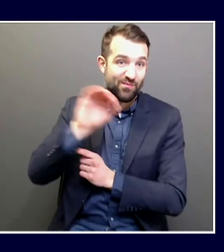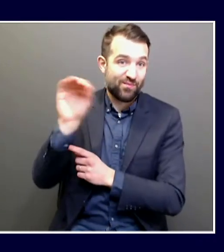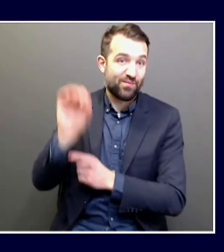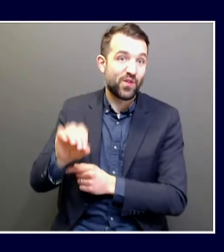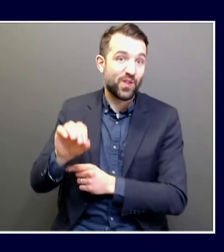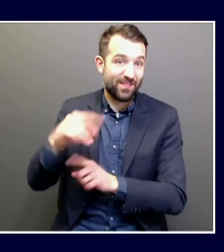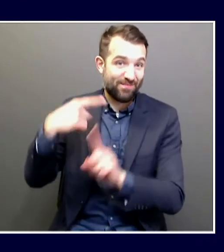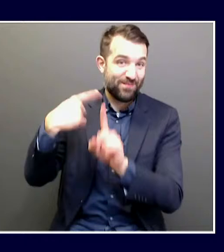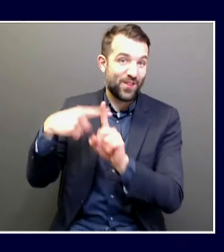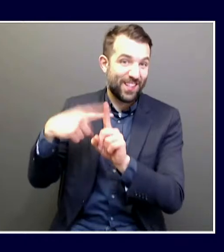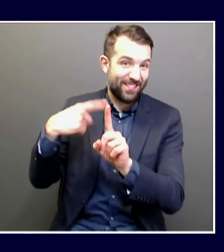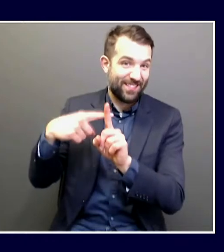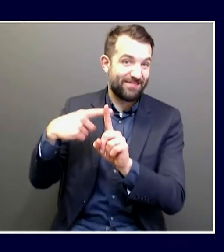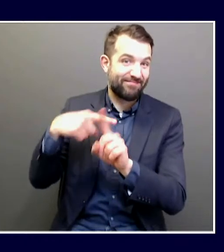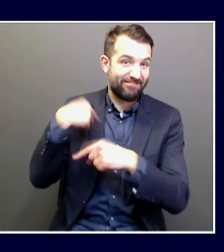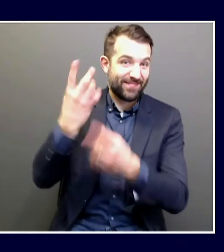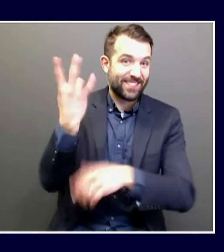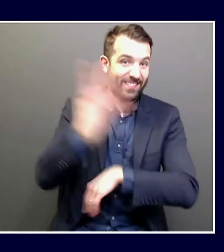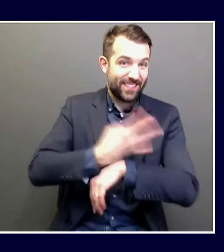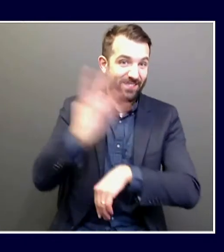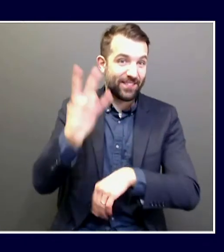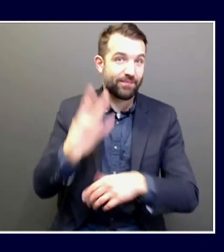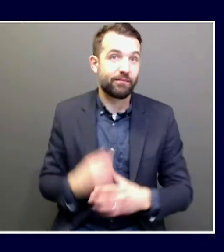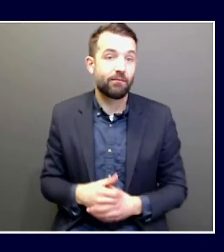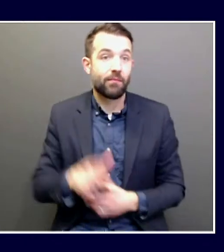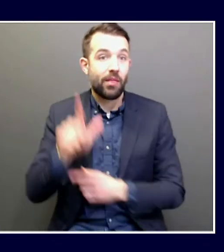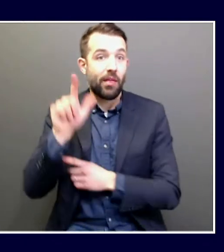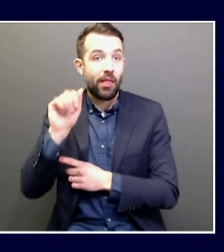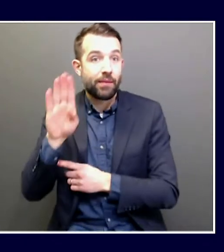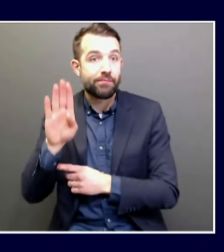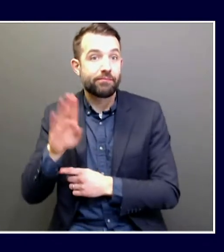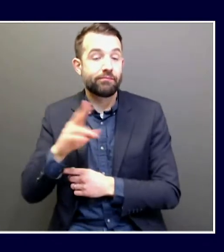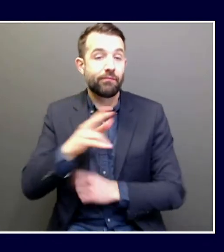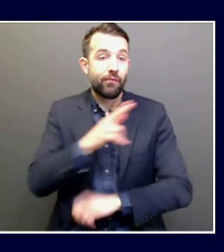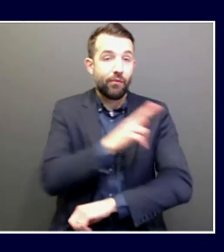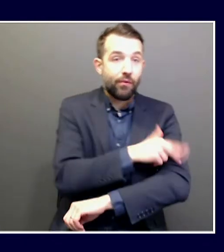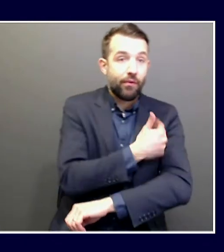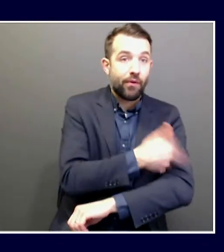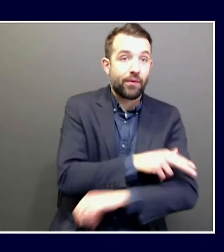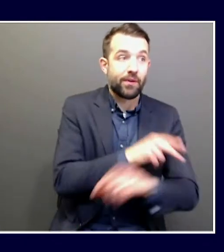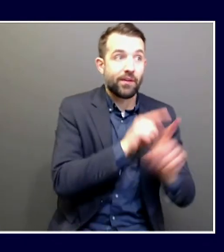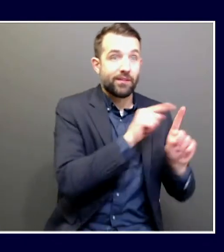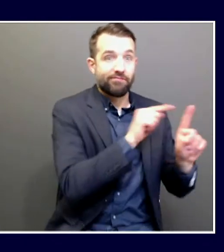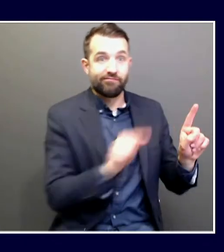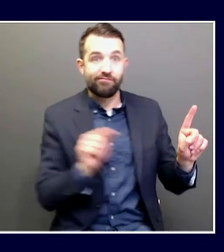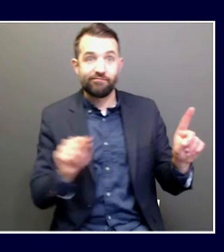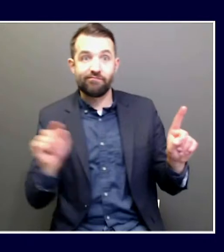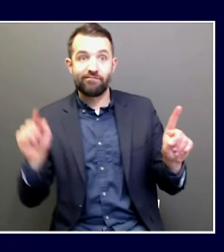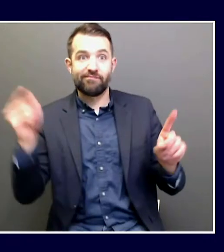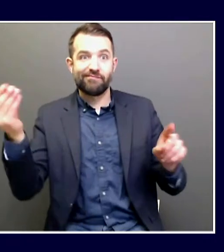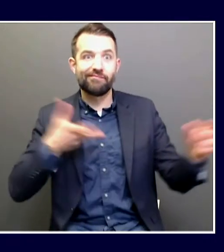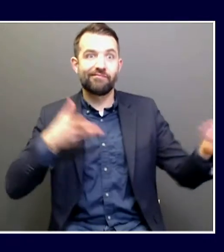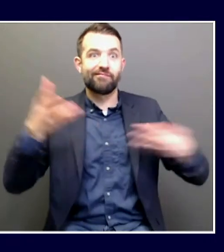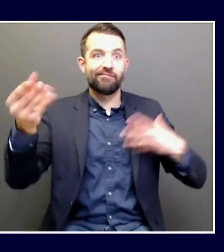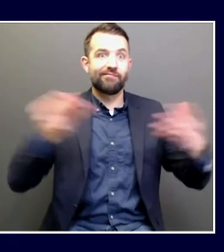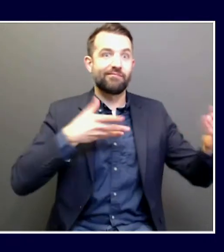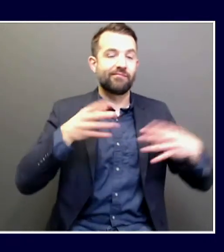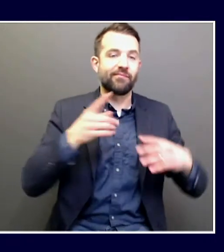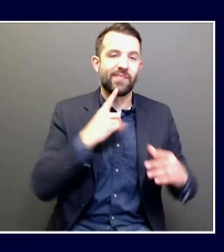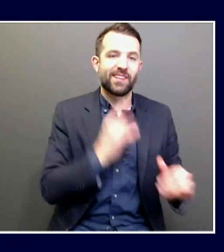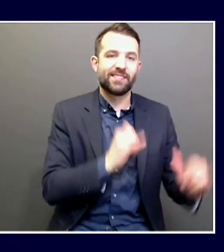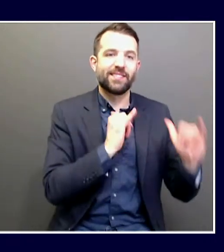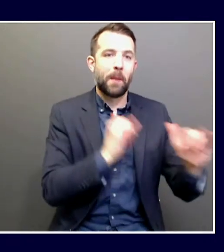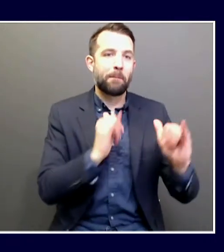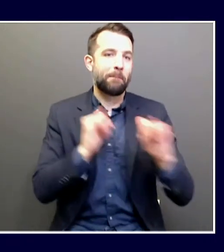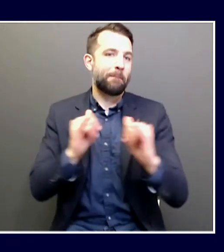other laboratories and hospitals across the state are themselves seeing. PCR testing volume now stands